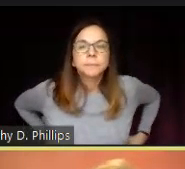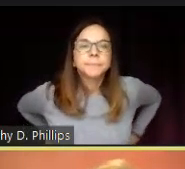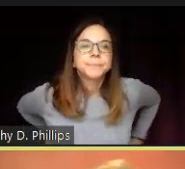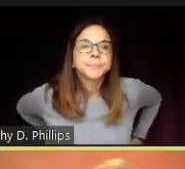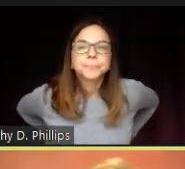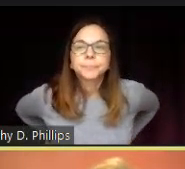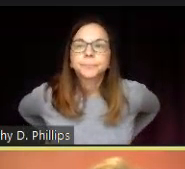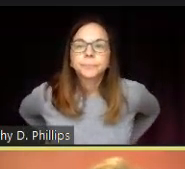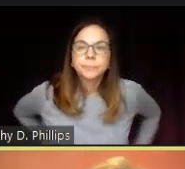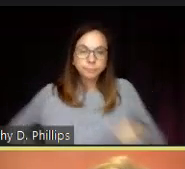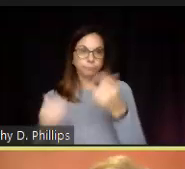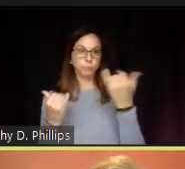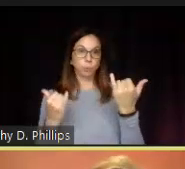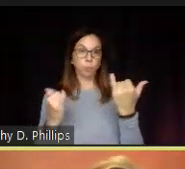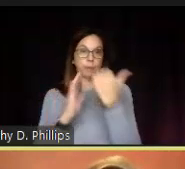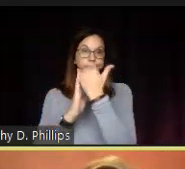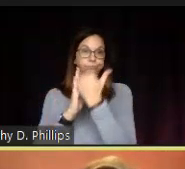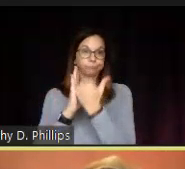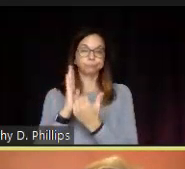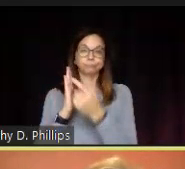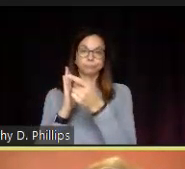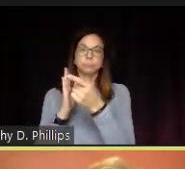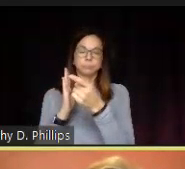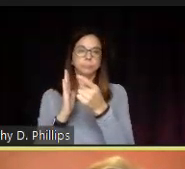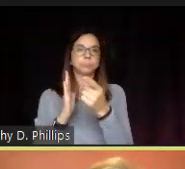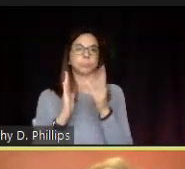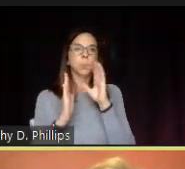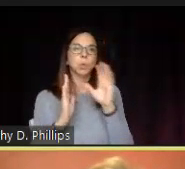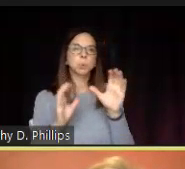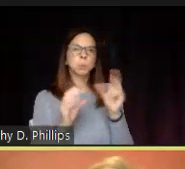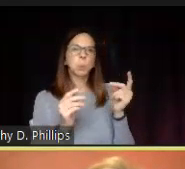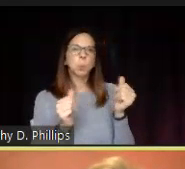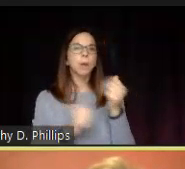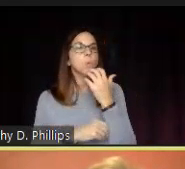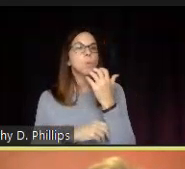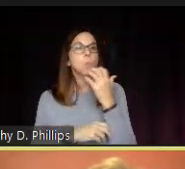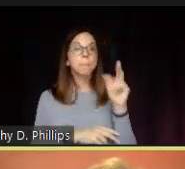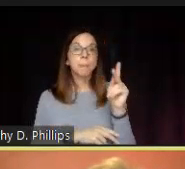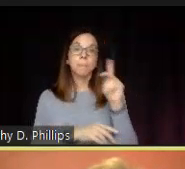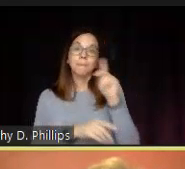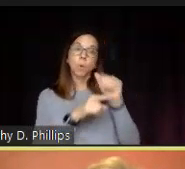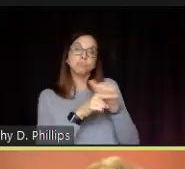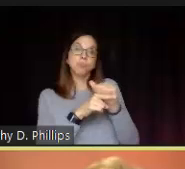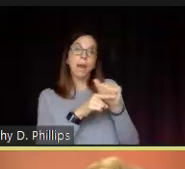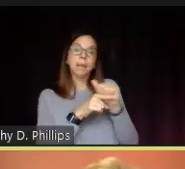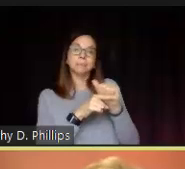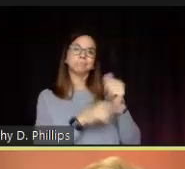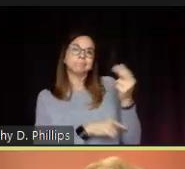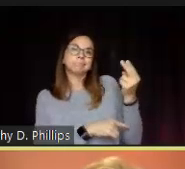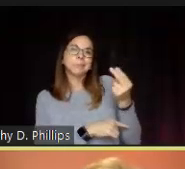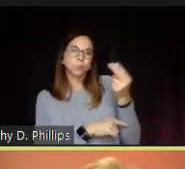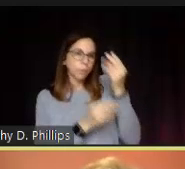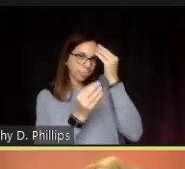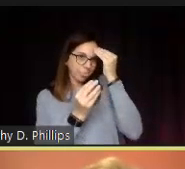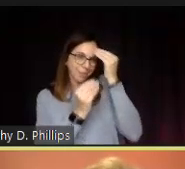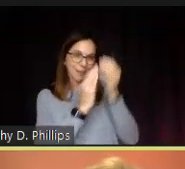So here's our agenda for today. We will do a quick warm-up to practice the historical thinking